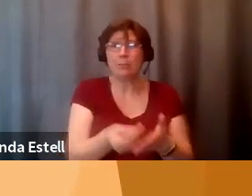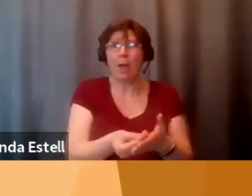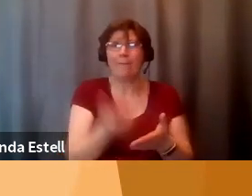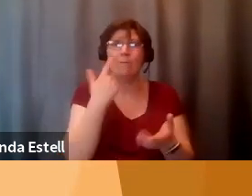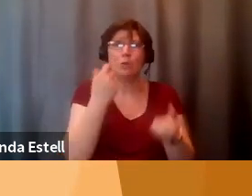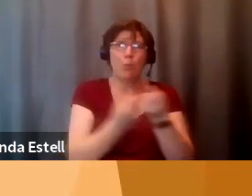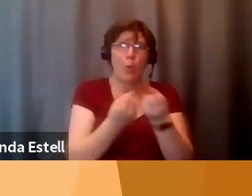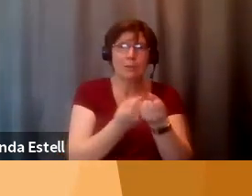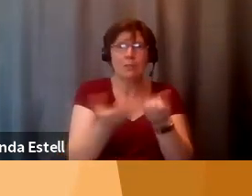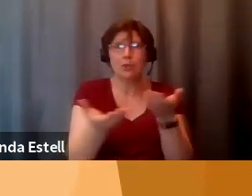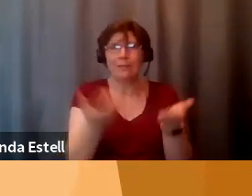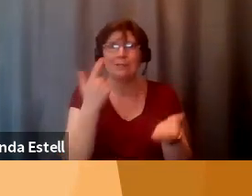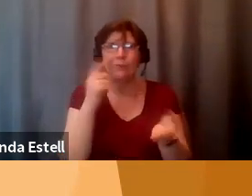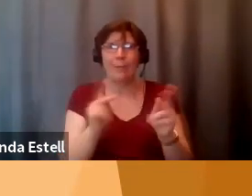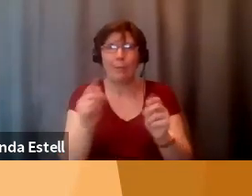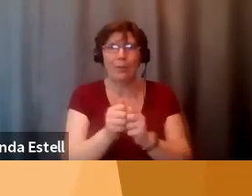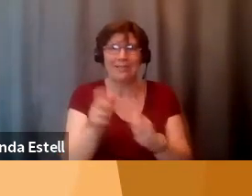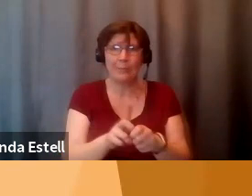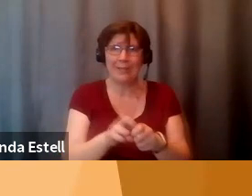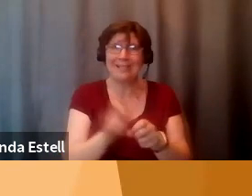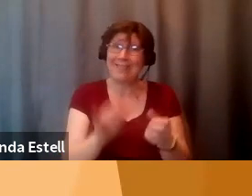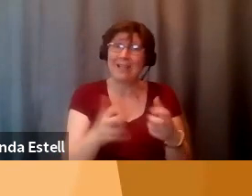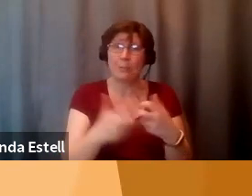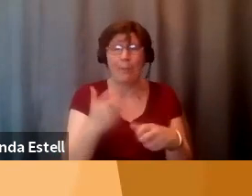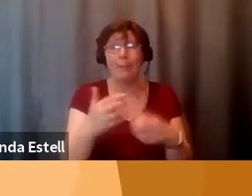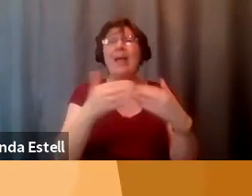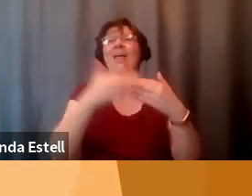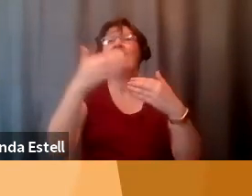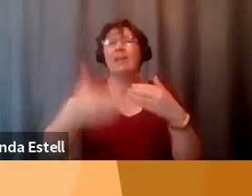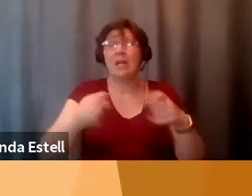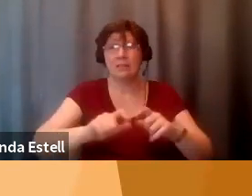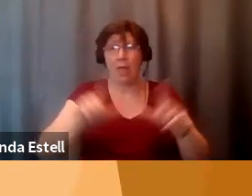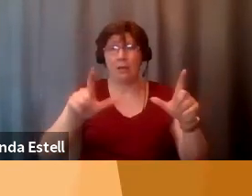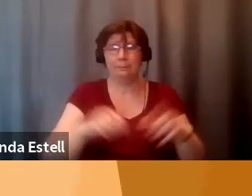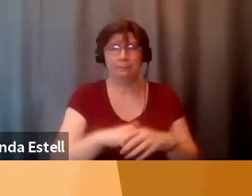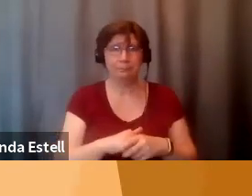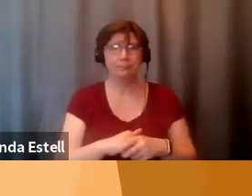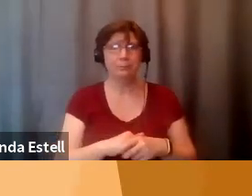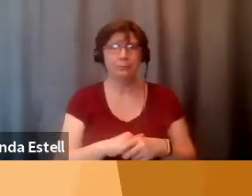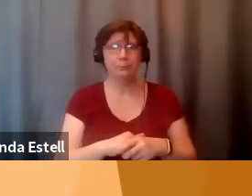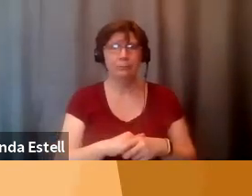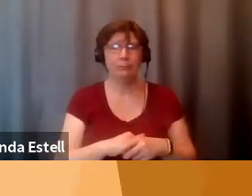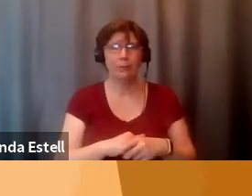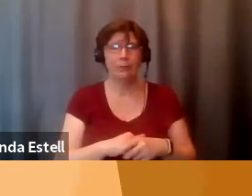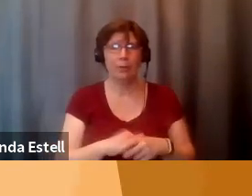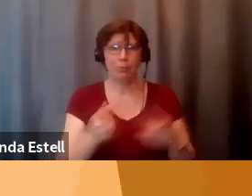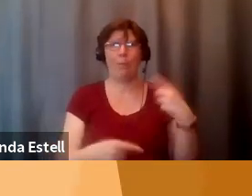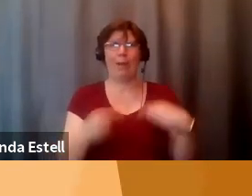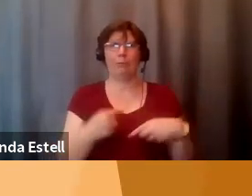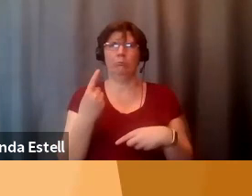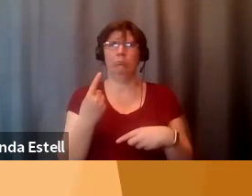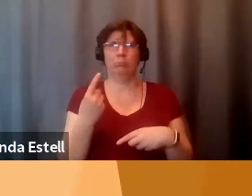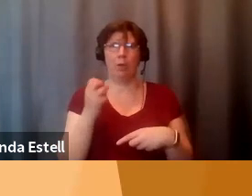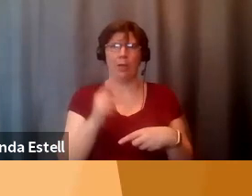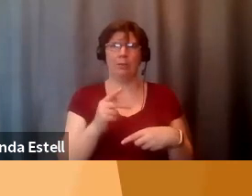and services for people with disabilities. So that's the problem. Next slide. Oh, can you go back one? Oh, yeah, thanks.